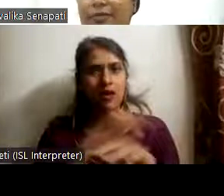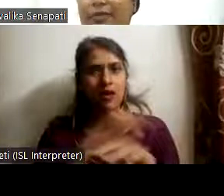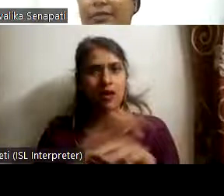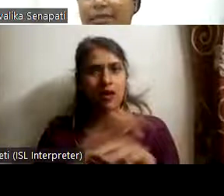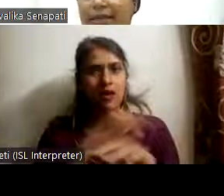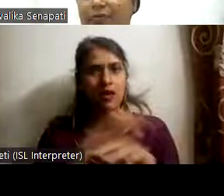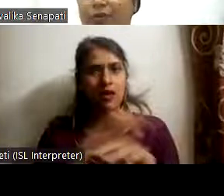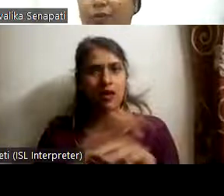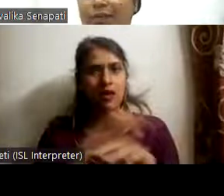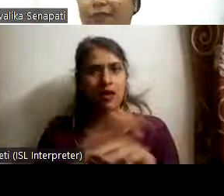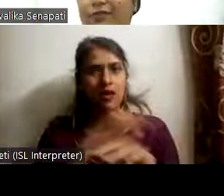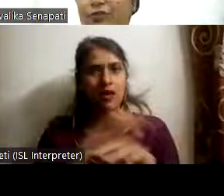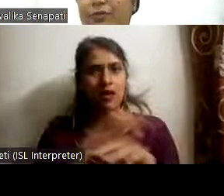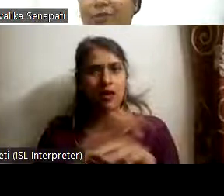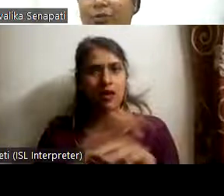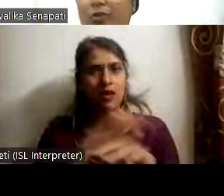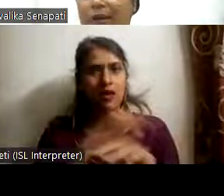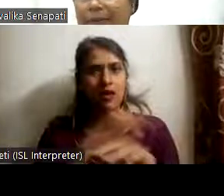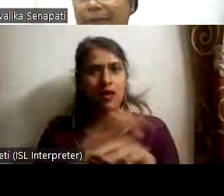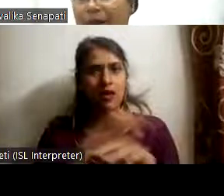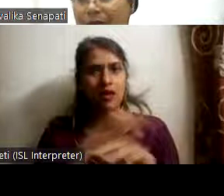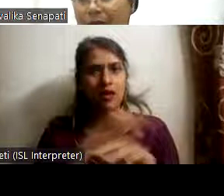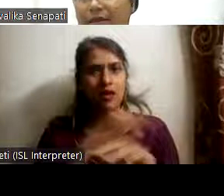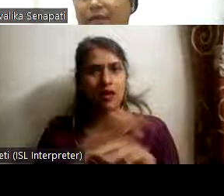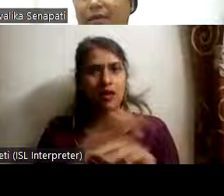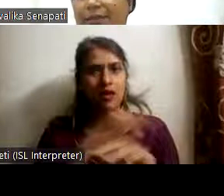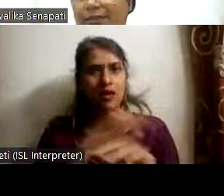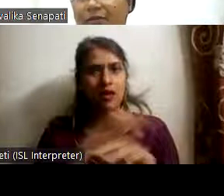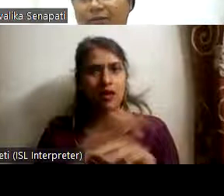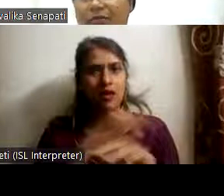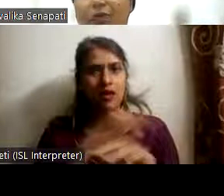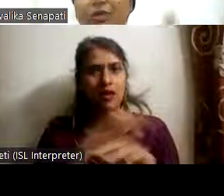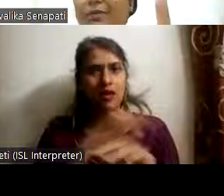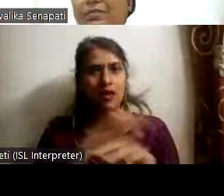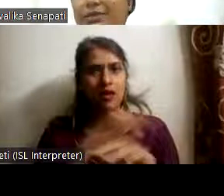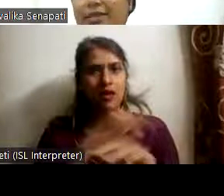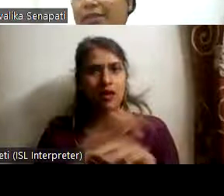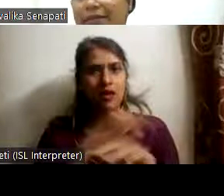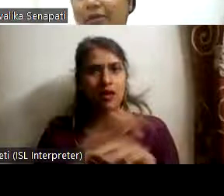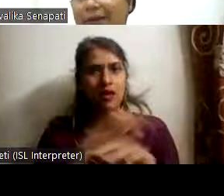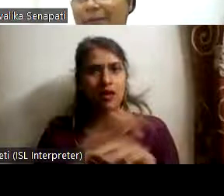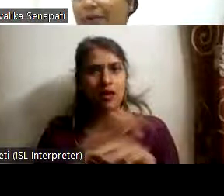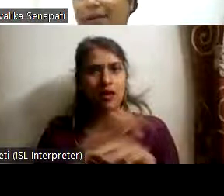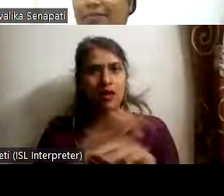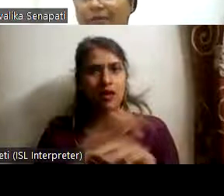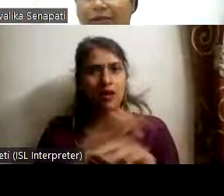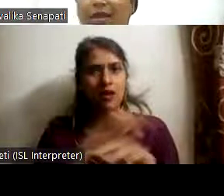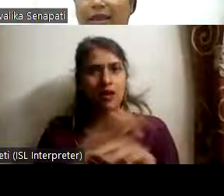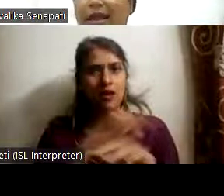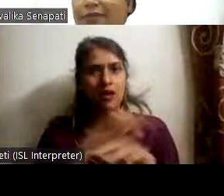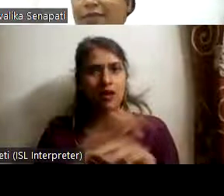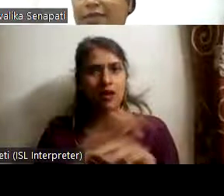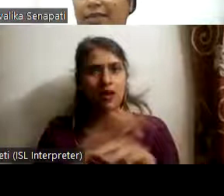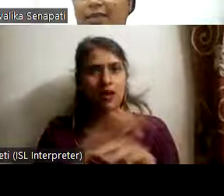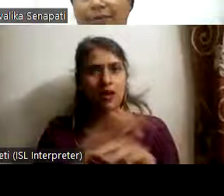Earlier, probably the staircase was wide enough for two people to go up and down. But now only one person can either go up or come down.